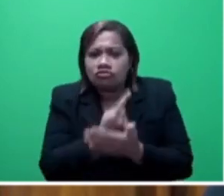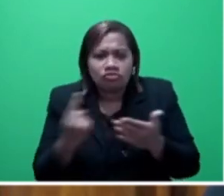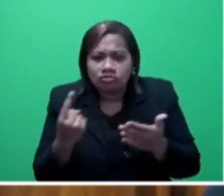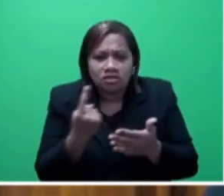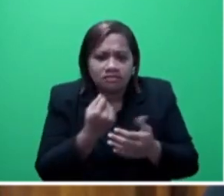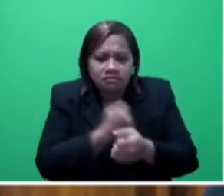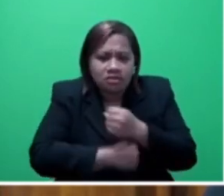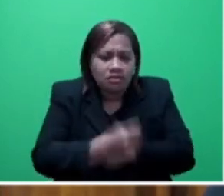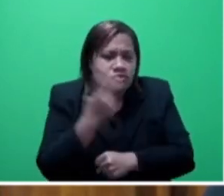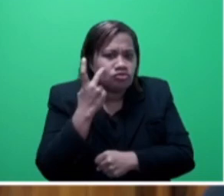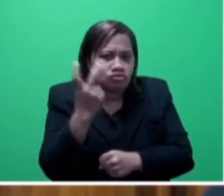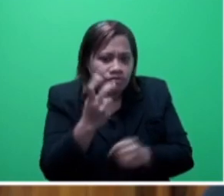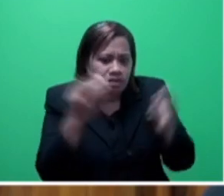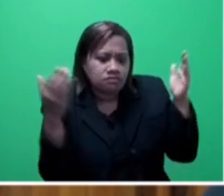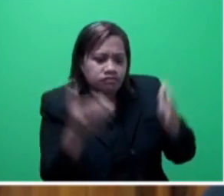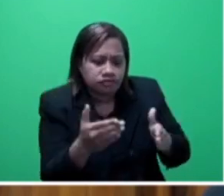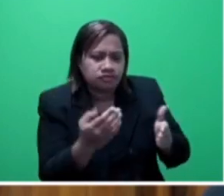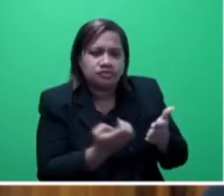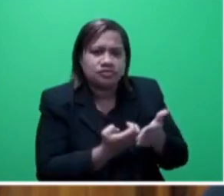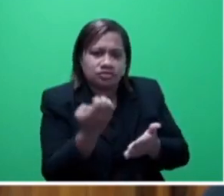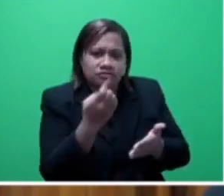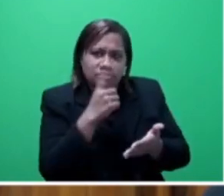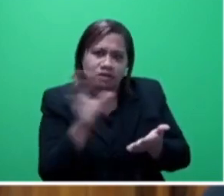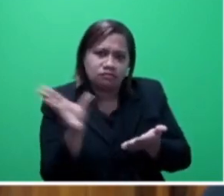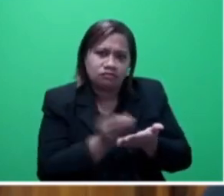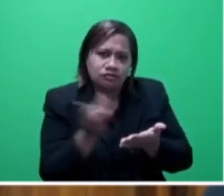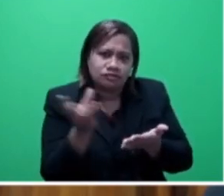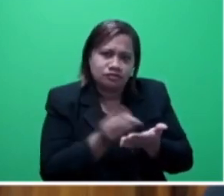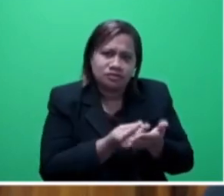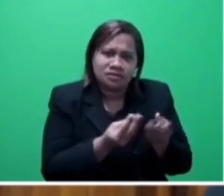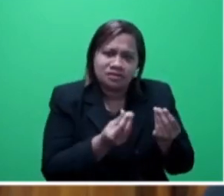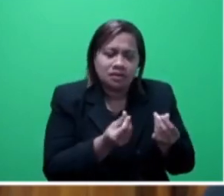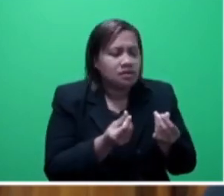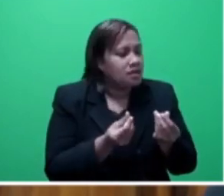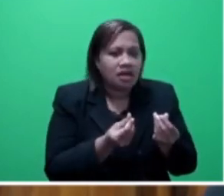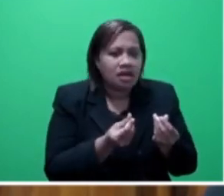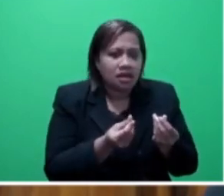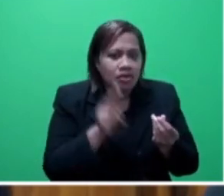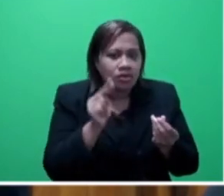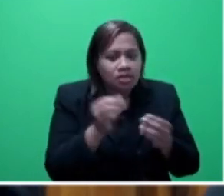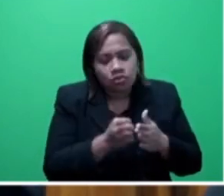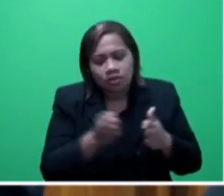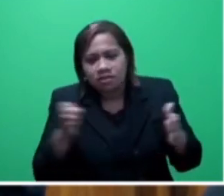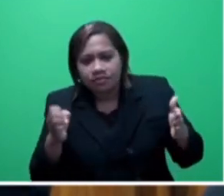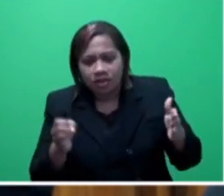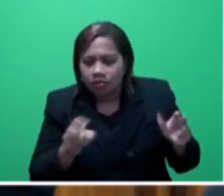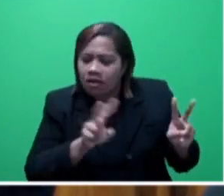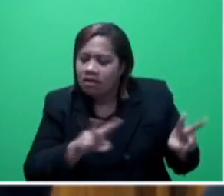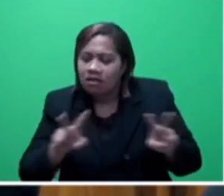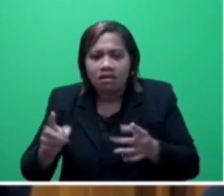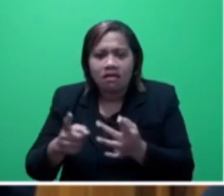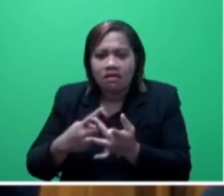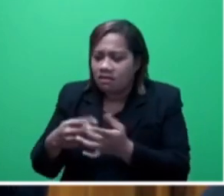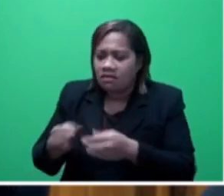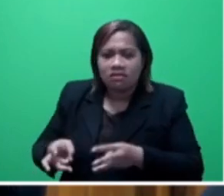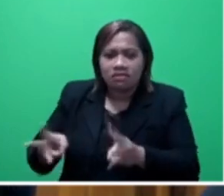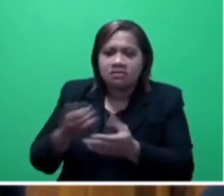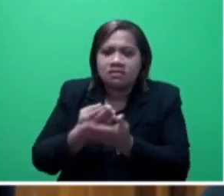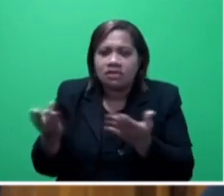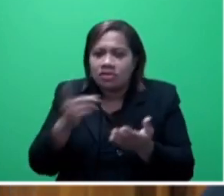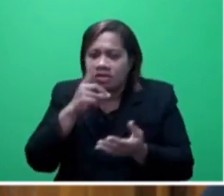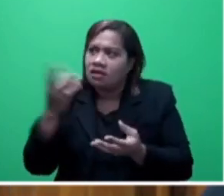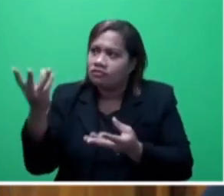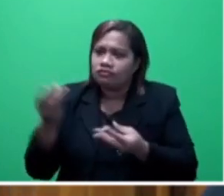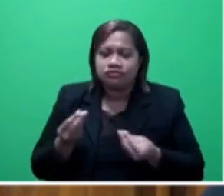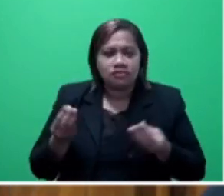remittance-driven economy. So, Mr. Speaker, I think the ministry would need to do